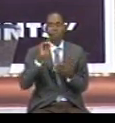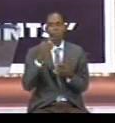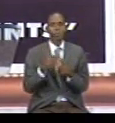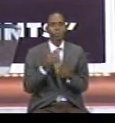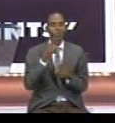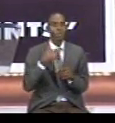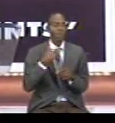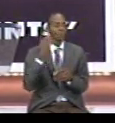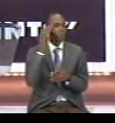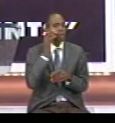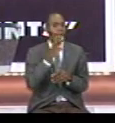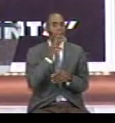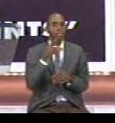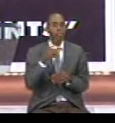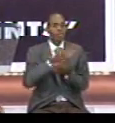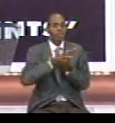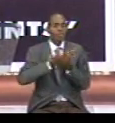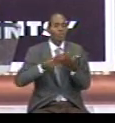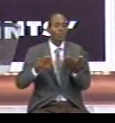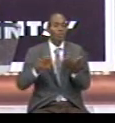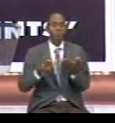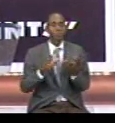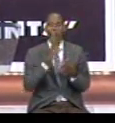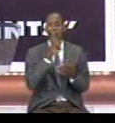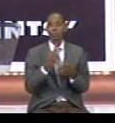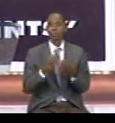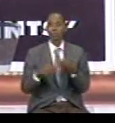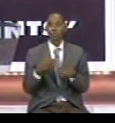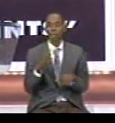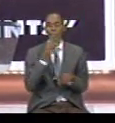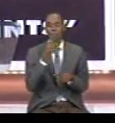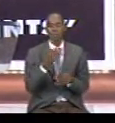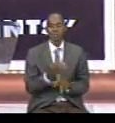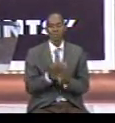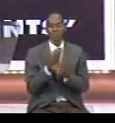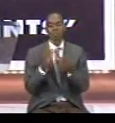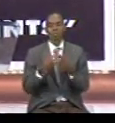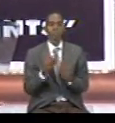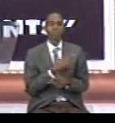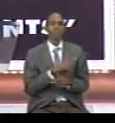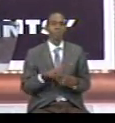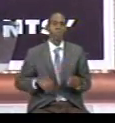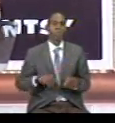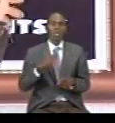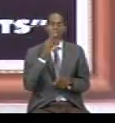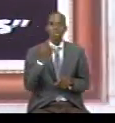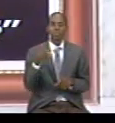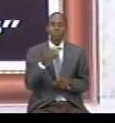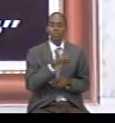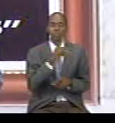you? Are you a true friend? Are you faithful unto the Lord? Are you a true friend? Are you witnessing? Are you